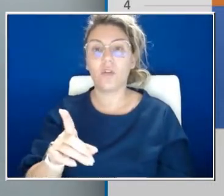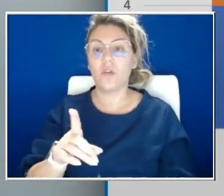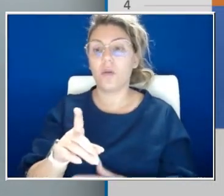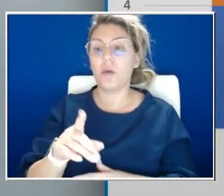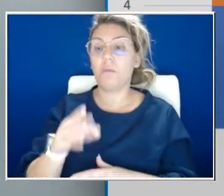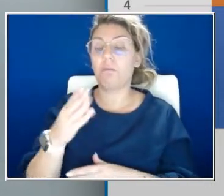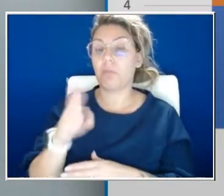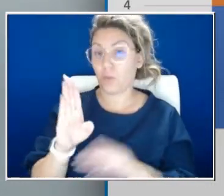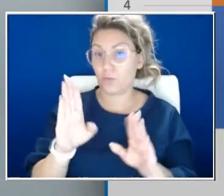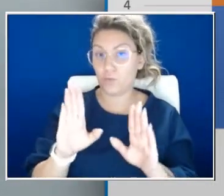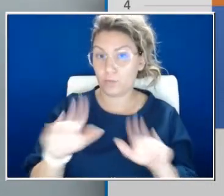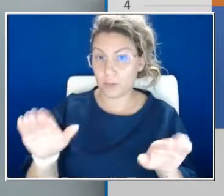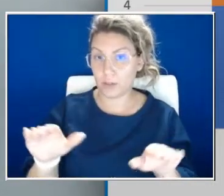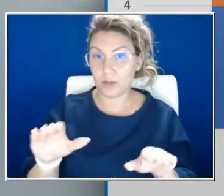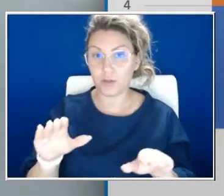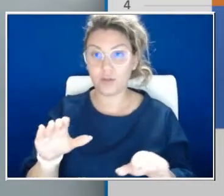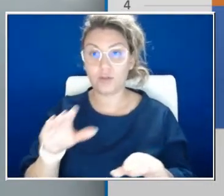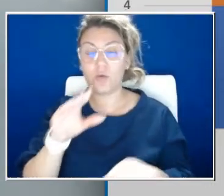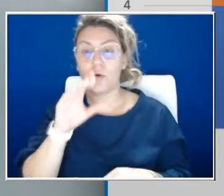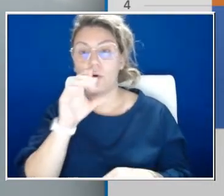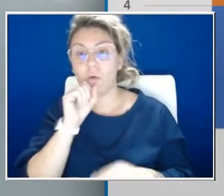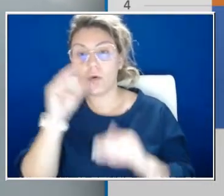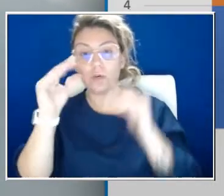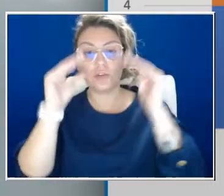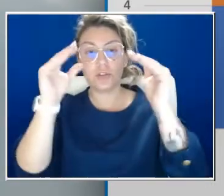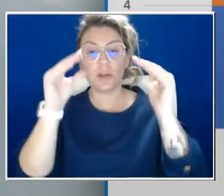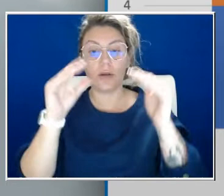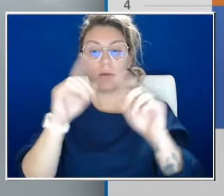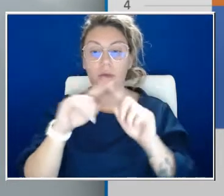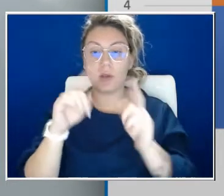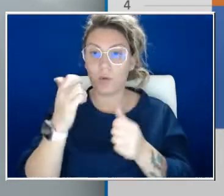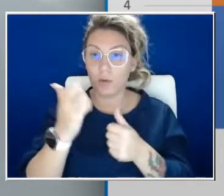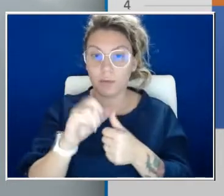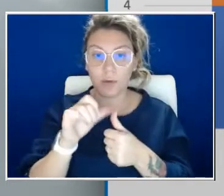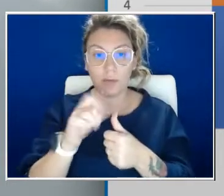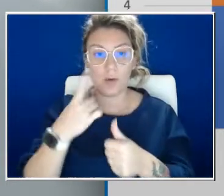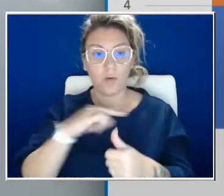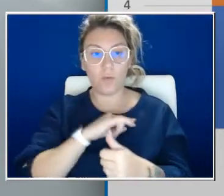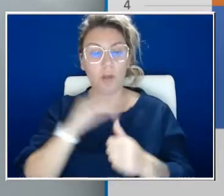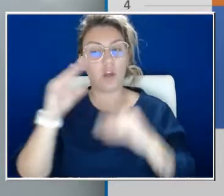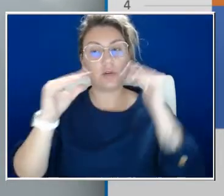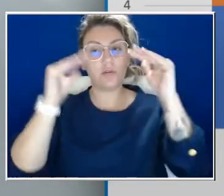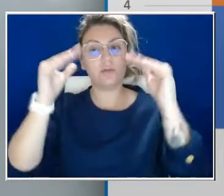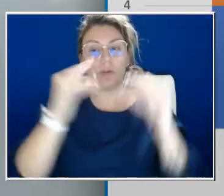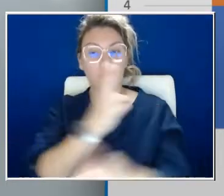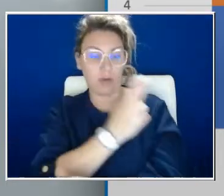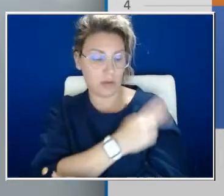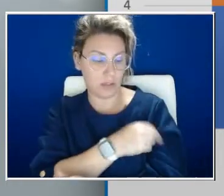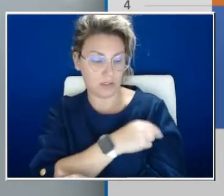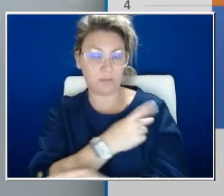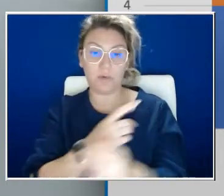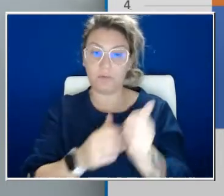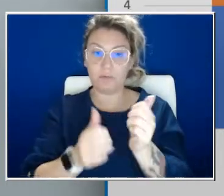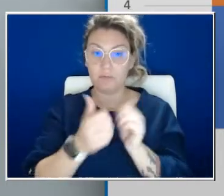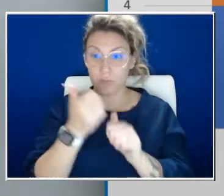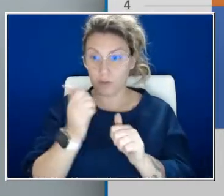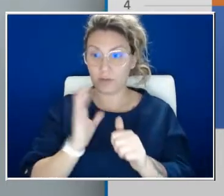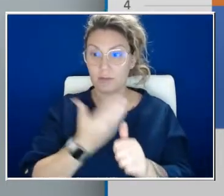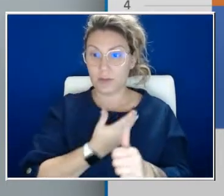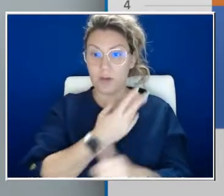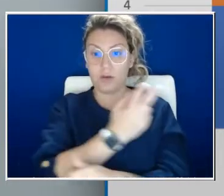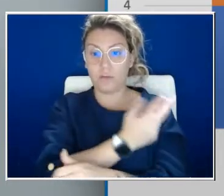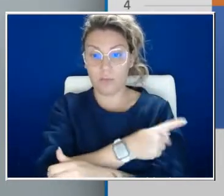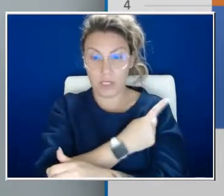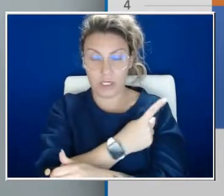pediatrics, orange or yellow is adults. But remember, we are an adult hospital for the most part. The vast majority of our patients are